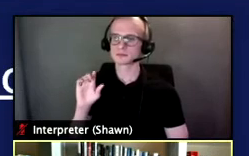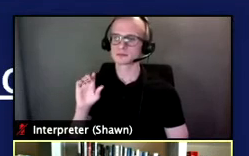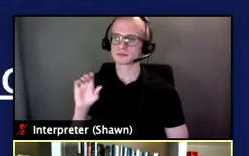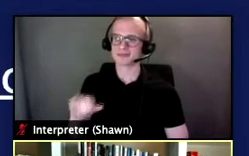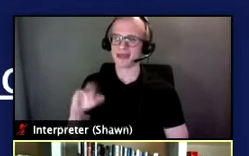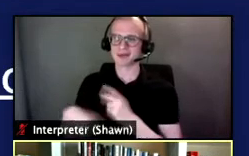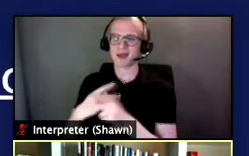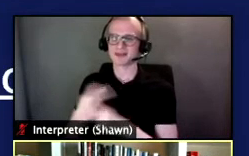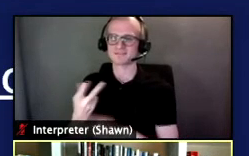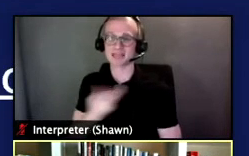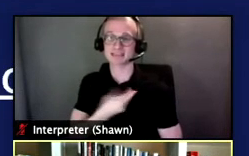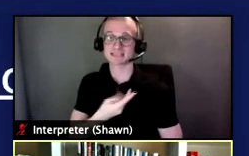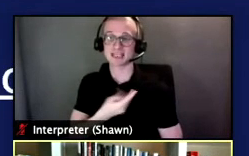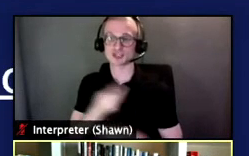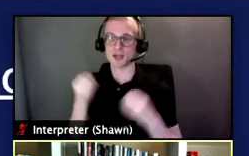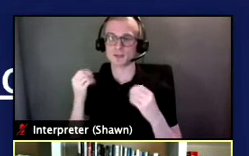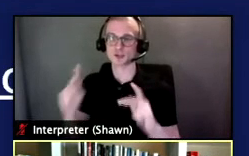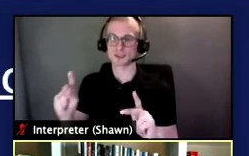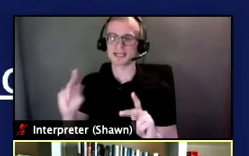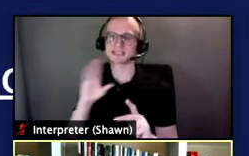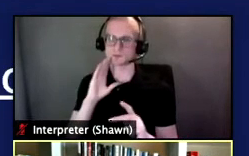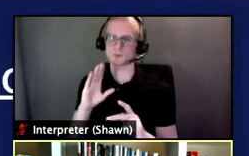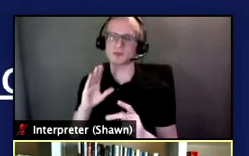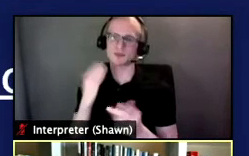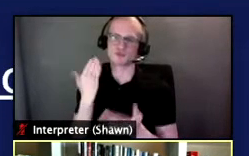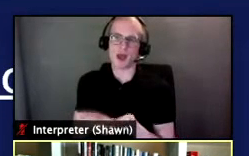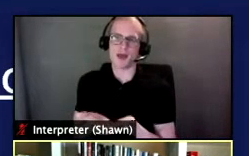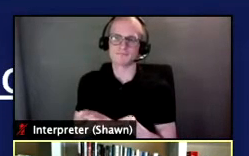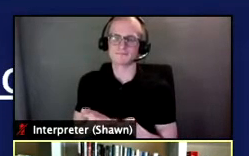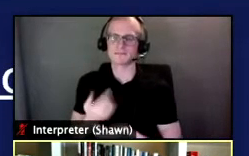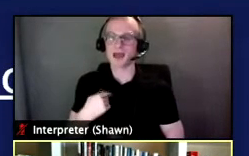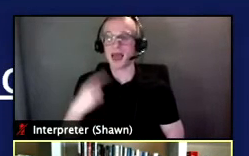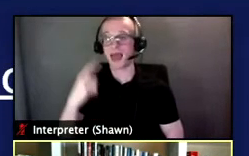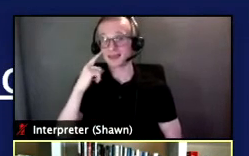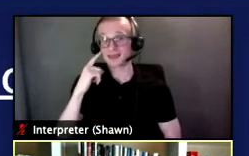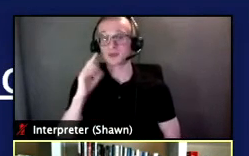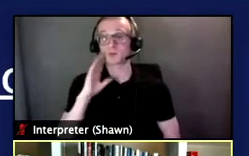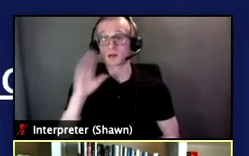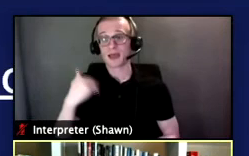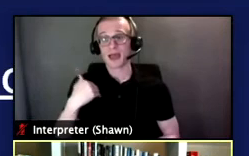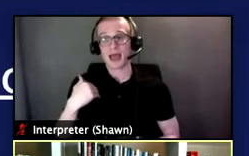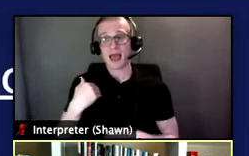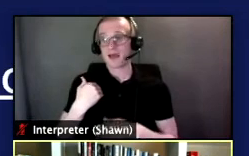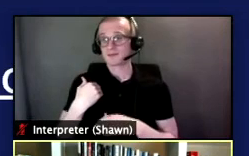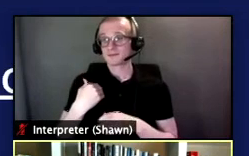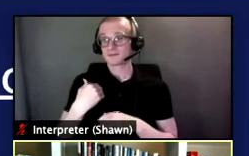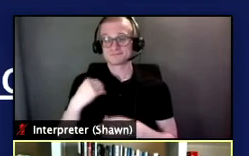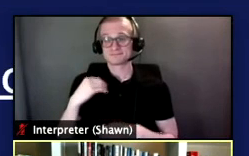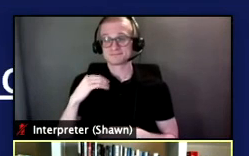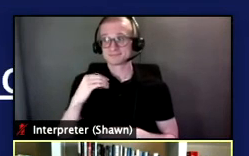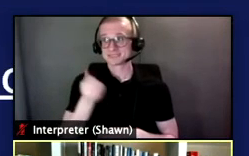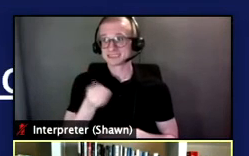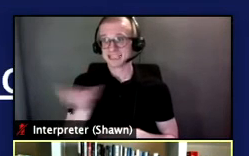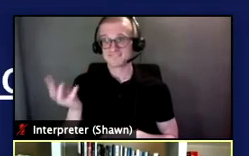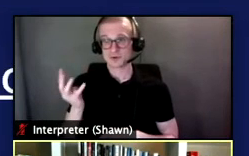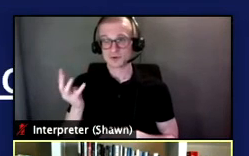So I think there'll be tens of millions of doses hopefully coming to Colorado early